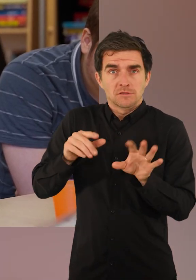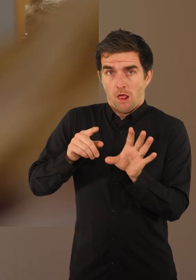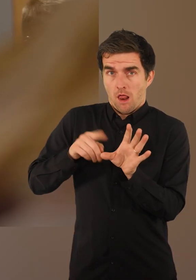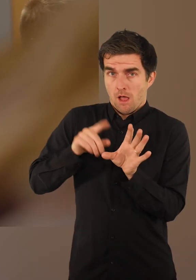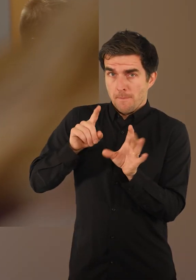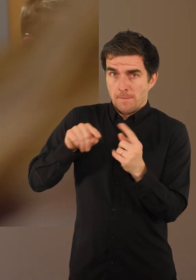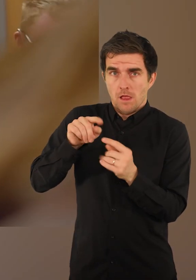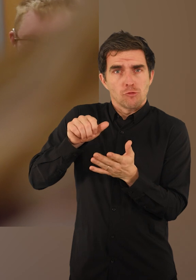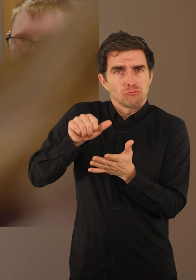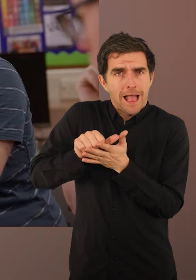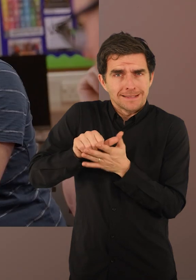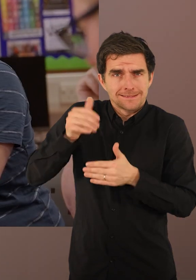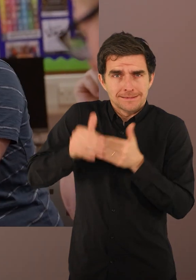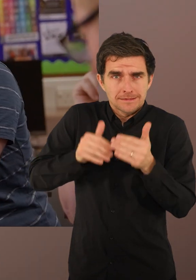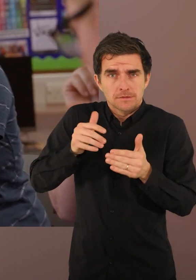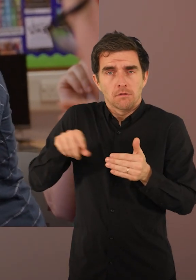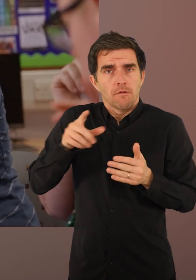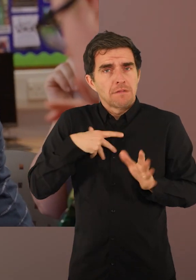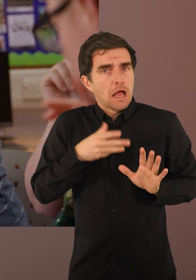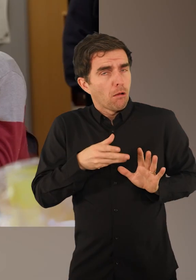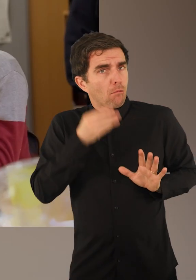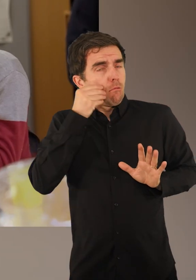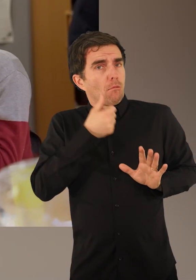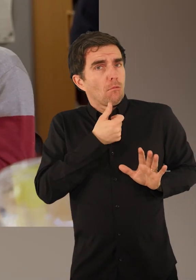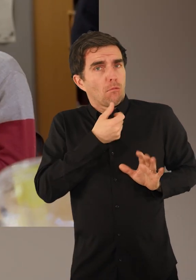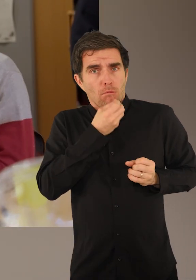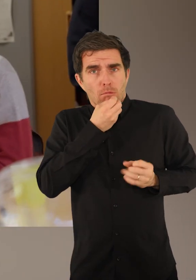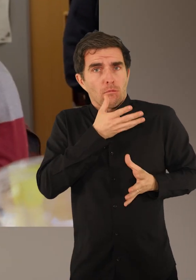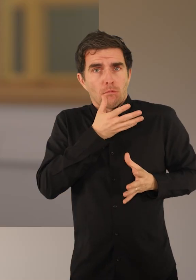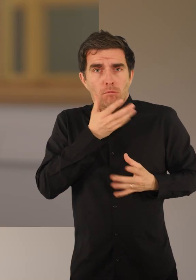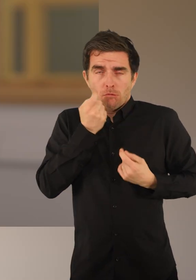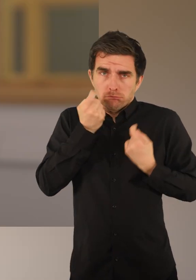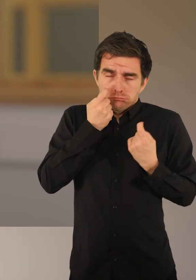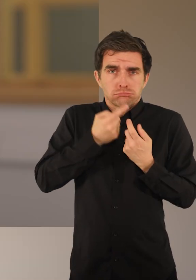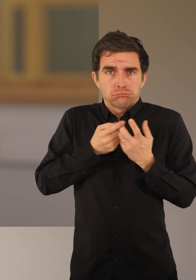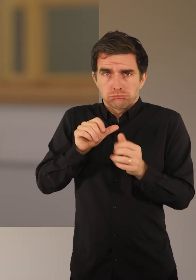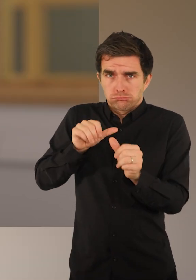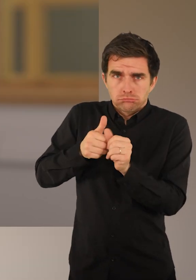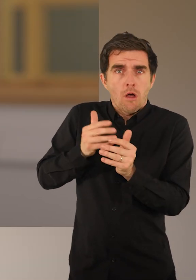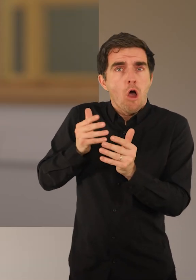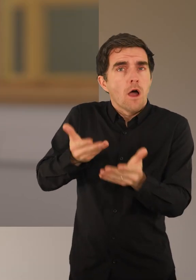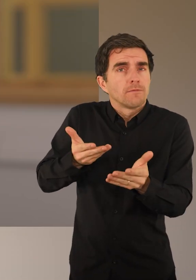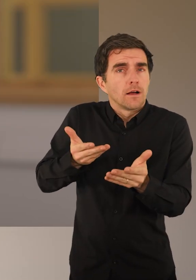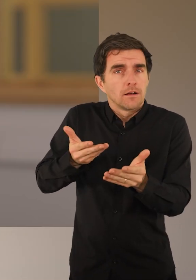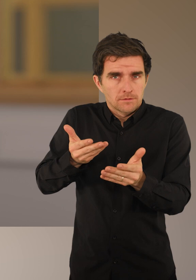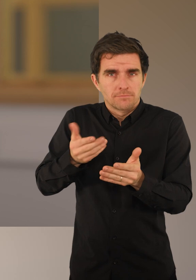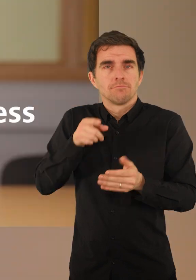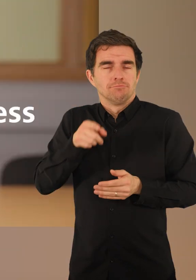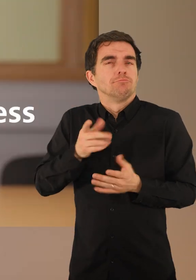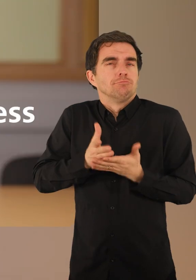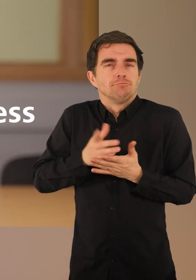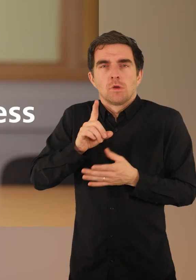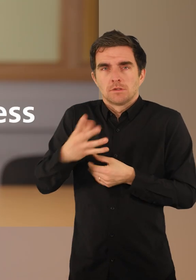support children and young people in the right way, so they can feel listened to and can tell them about what they think about the support they have been